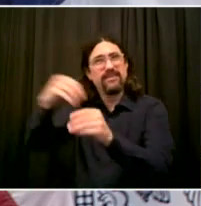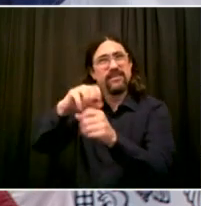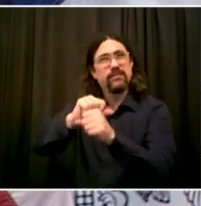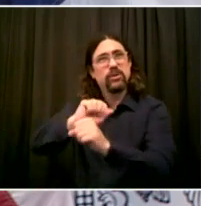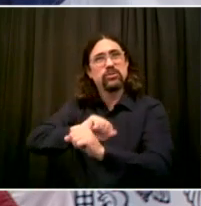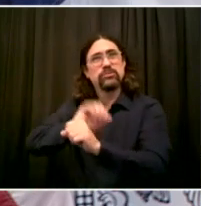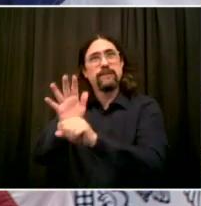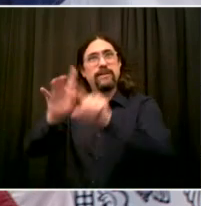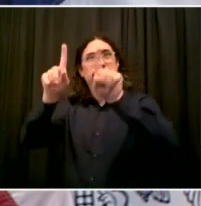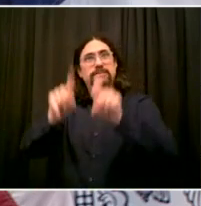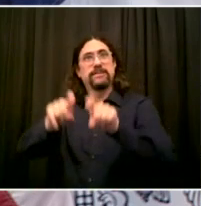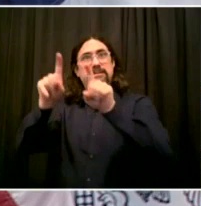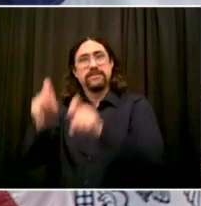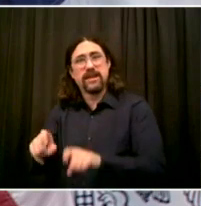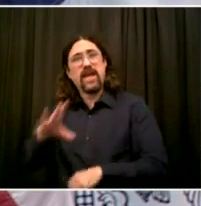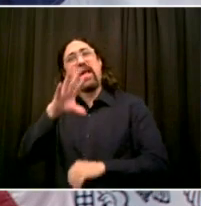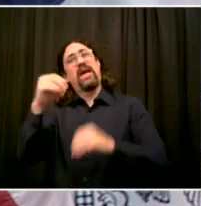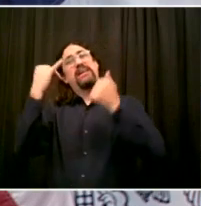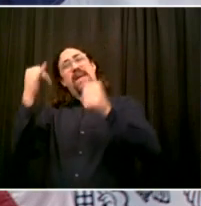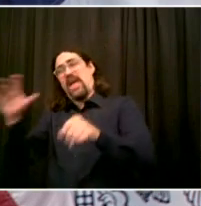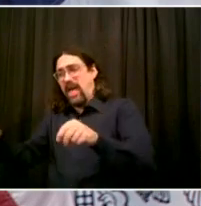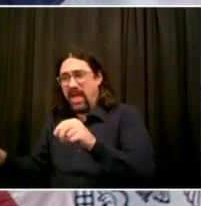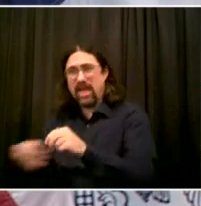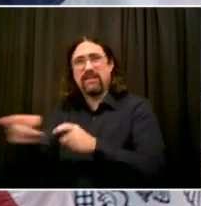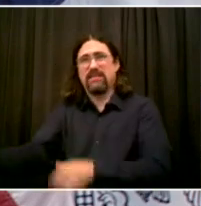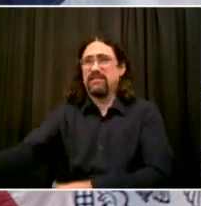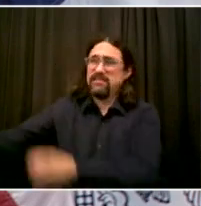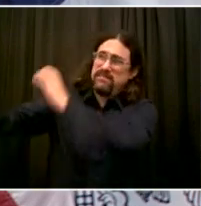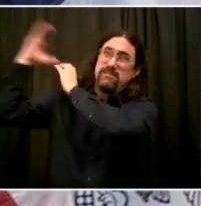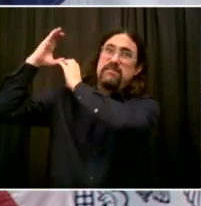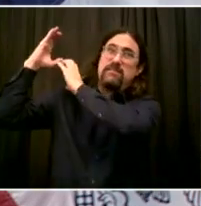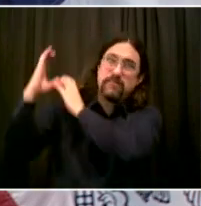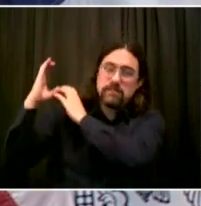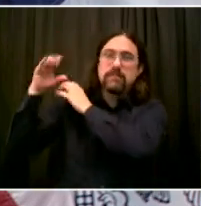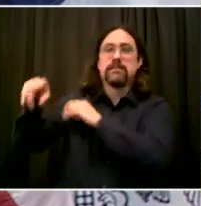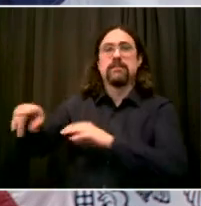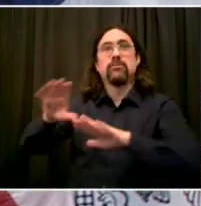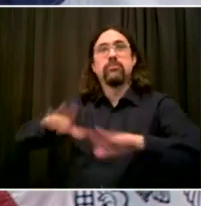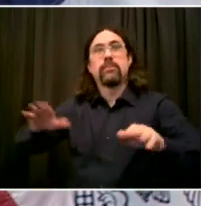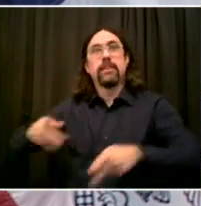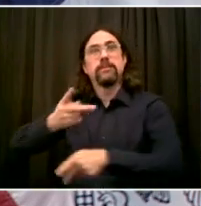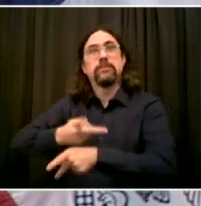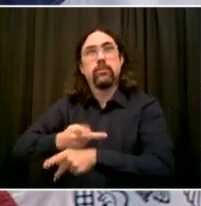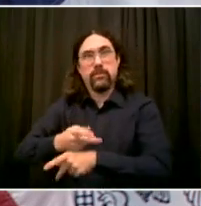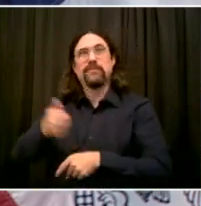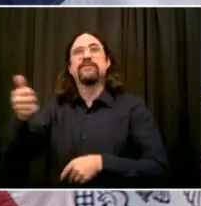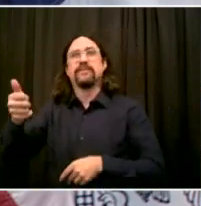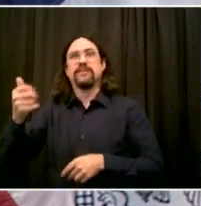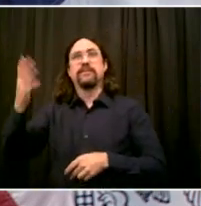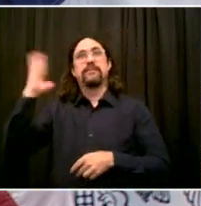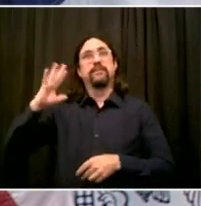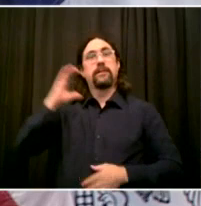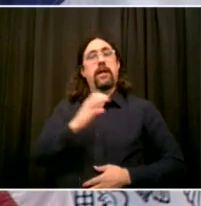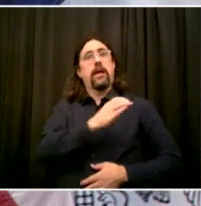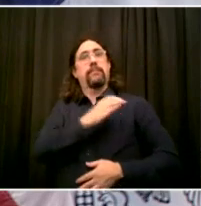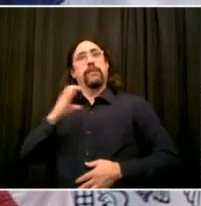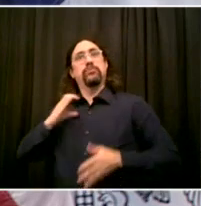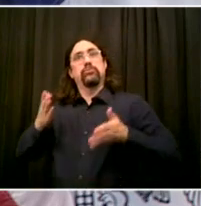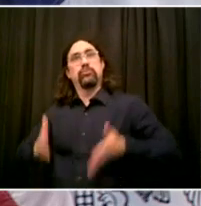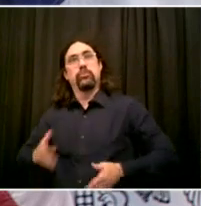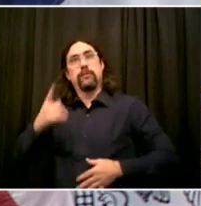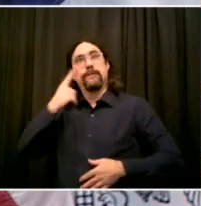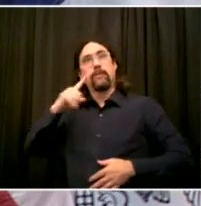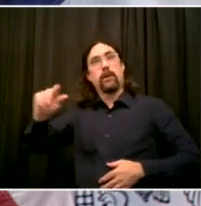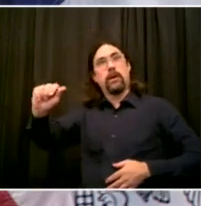She used to be a deputy commissioner at the Administration for Children's Services, so it's something she knows well. I want to thank her for extraordinary work